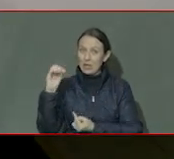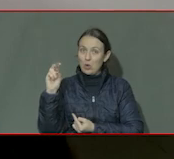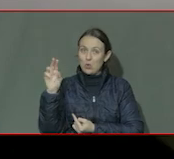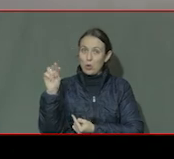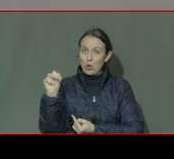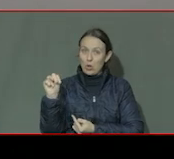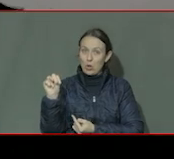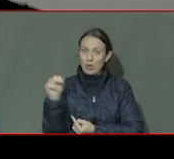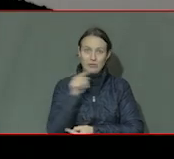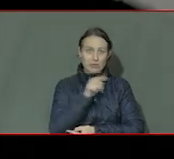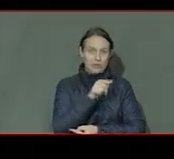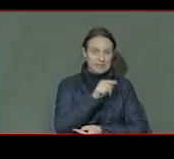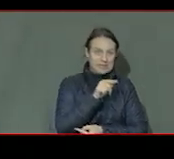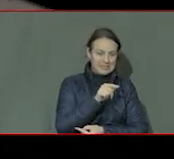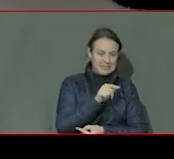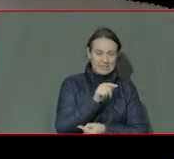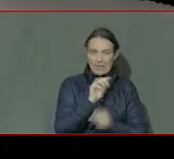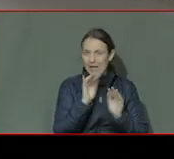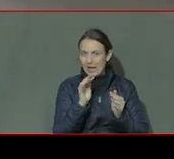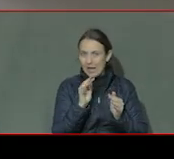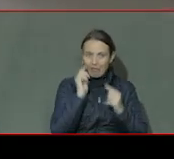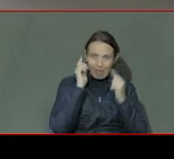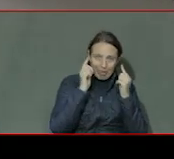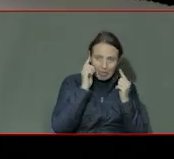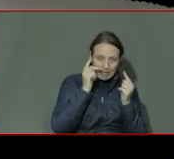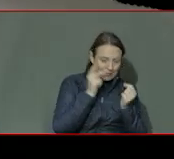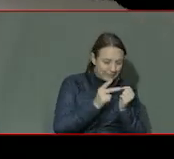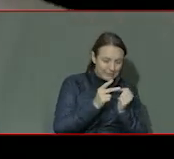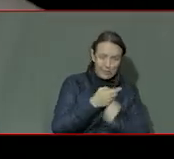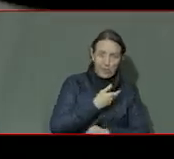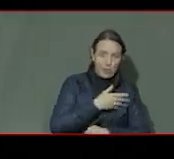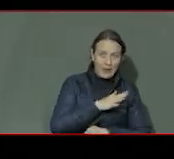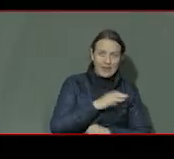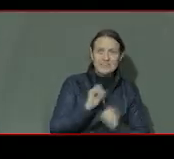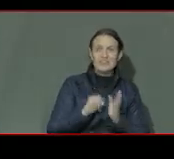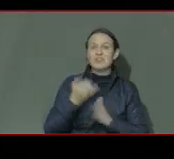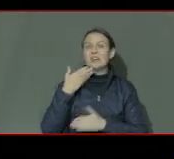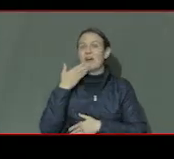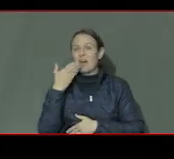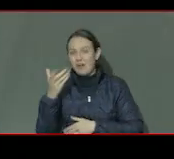want to see this in your answer sheet. We just want to see the answer.